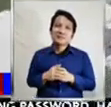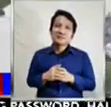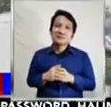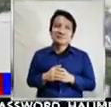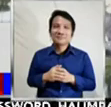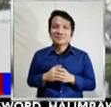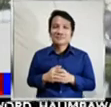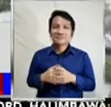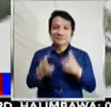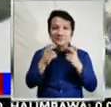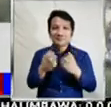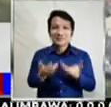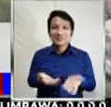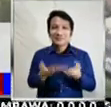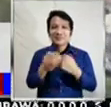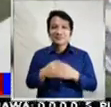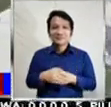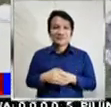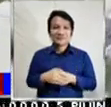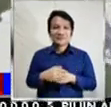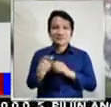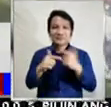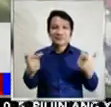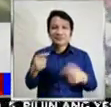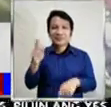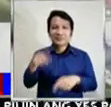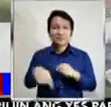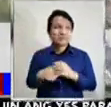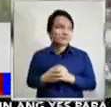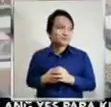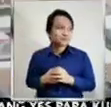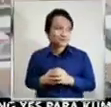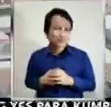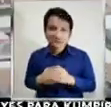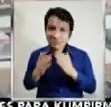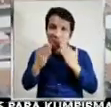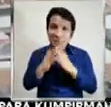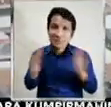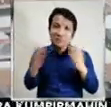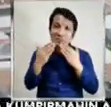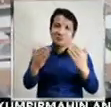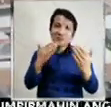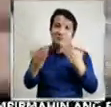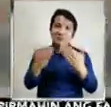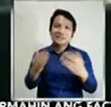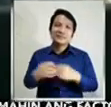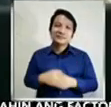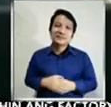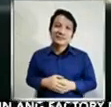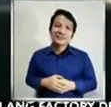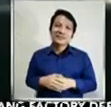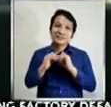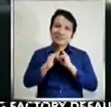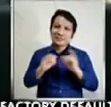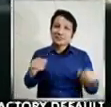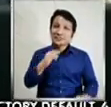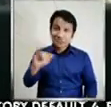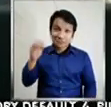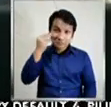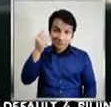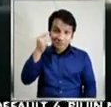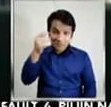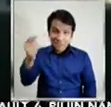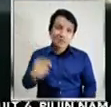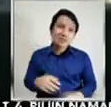de YouTube. Suscríbete y dale like, okay? Hola. Gaya ni Mike. Nakakatanggap din na